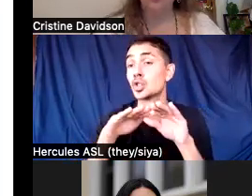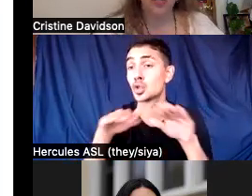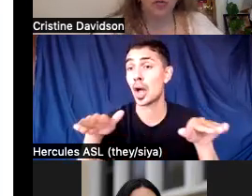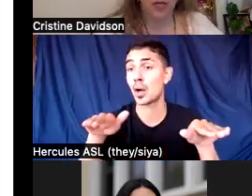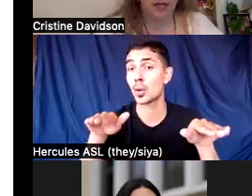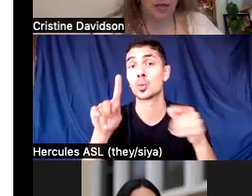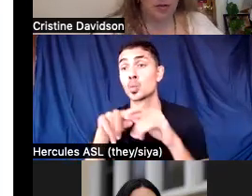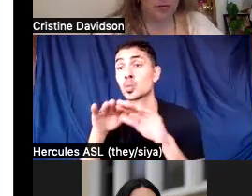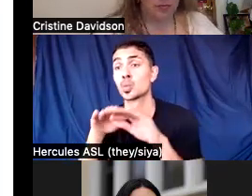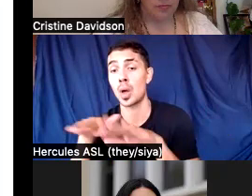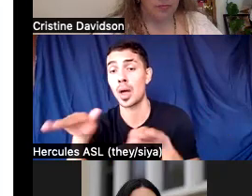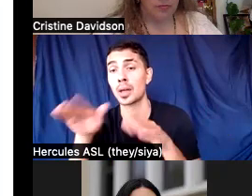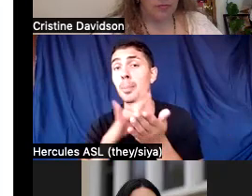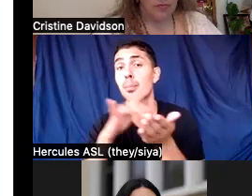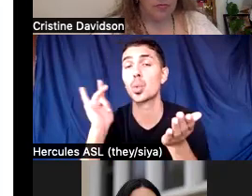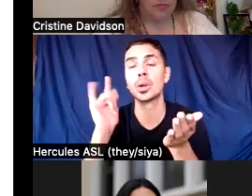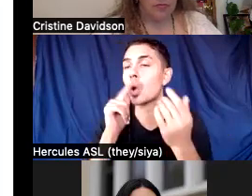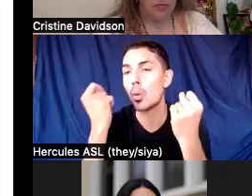important to note too, that,